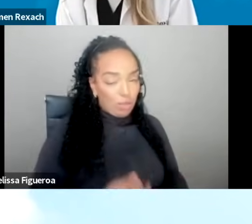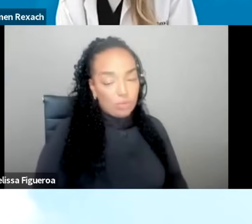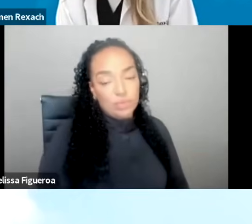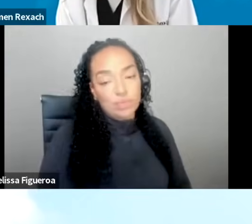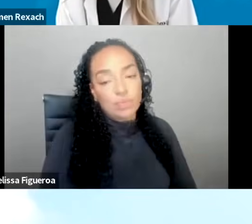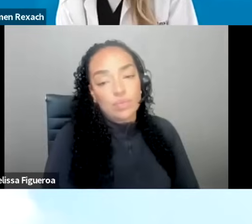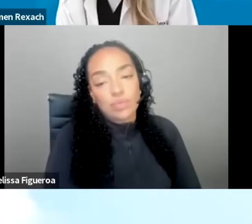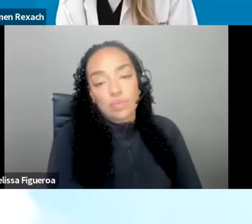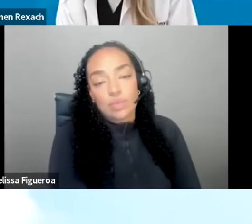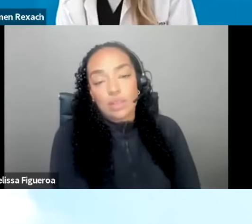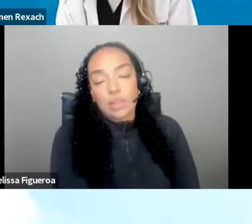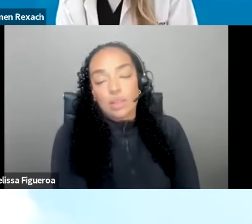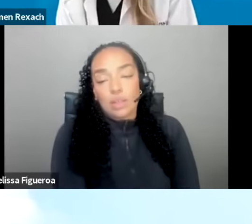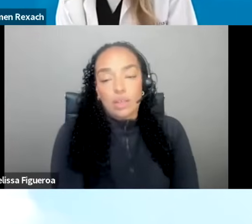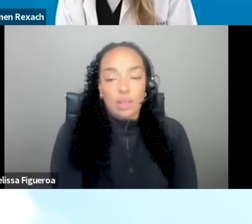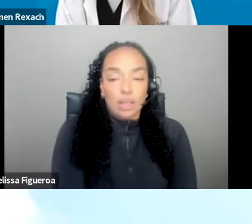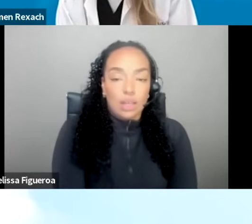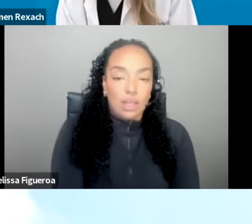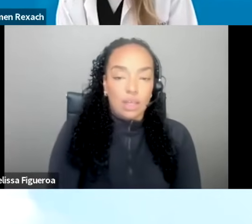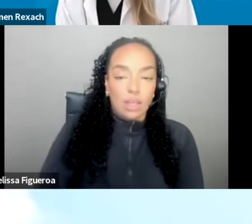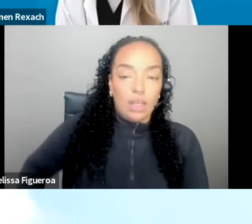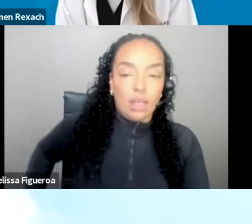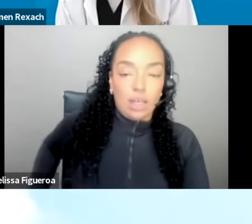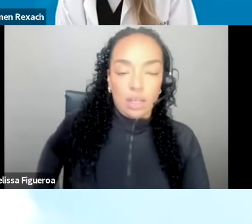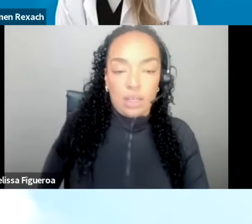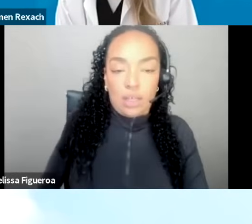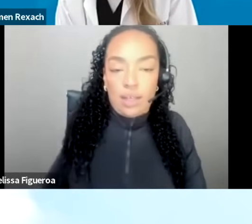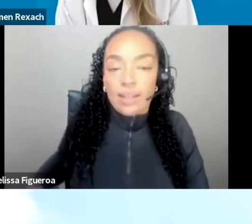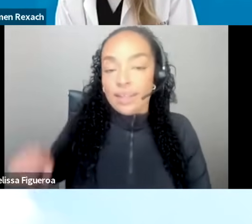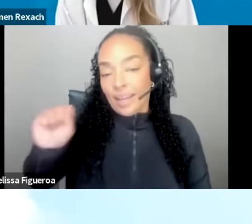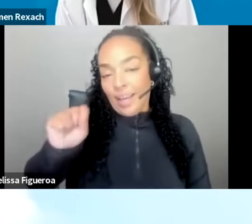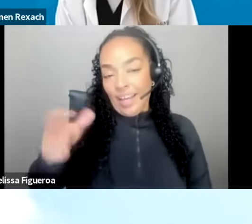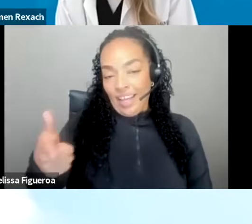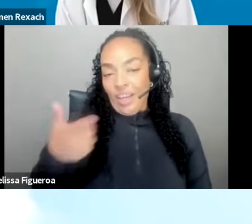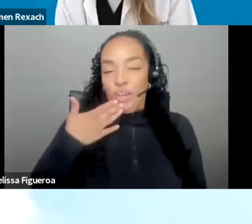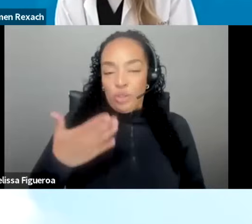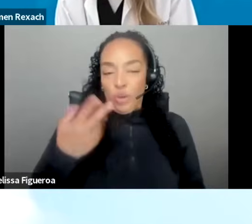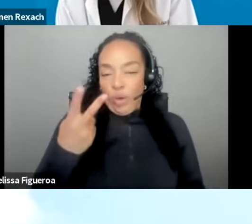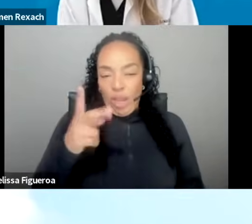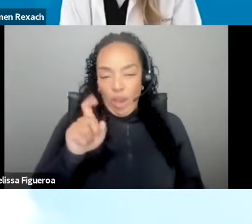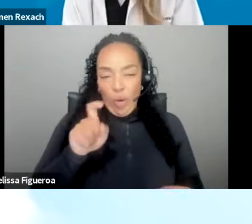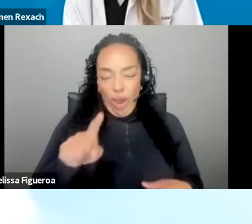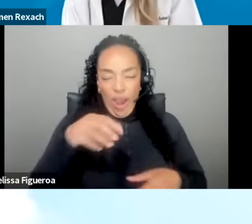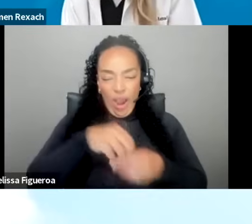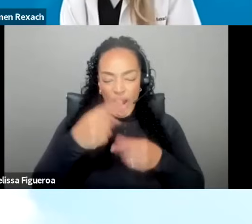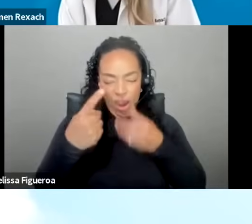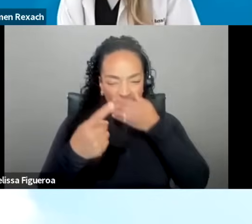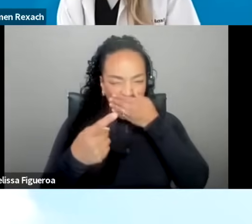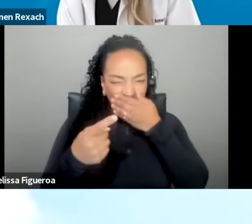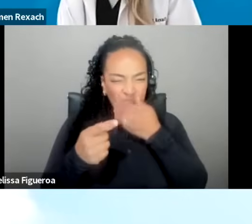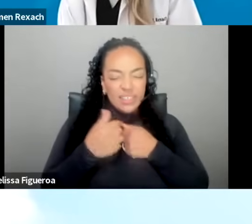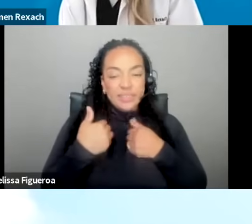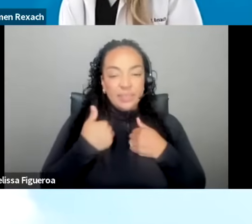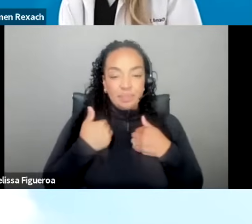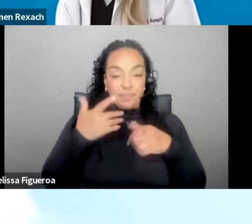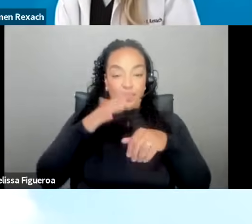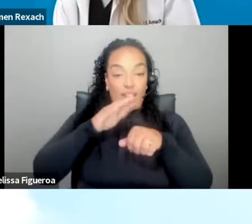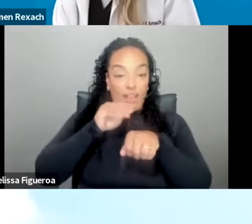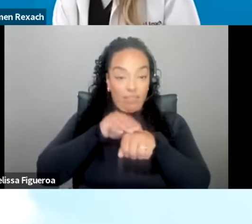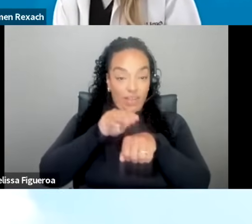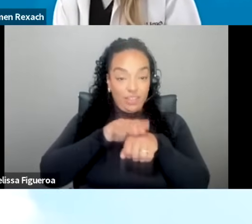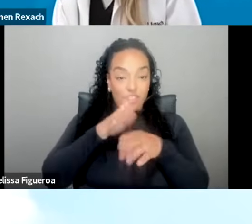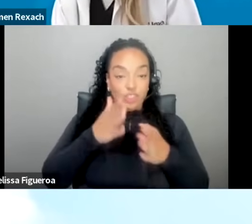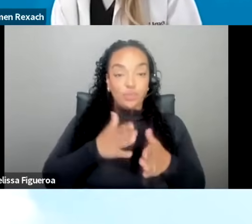Yeah, thanks, Dr. Moore. That's sort of two good questions in one. We do have advisories already in place for raw